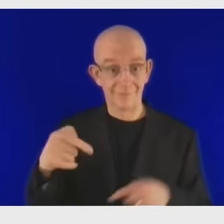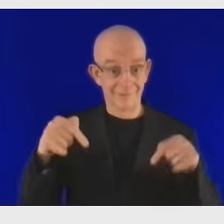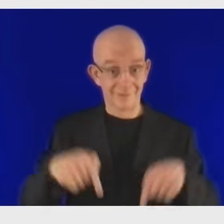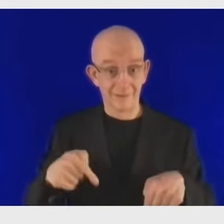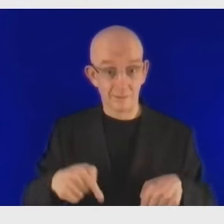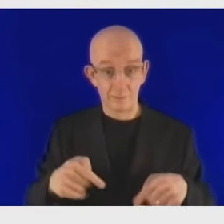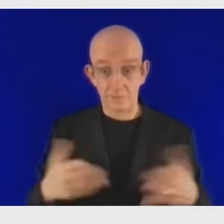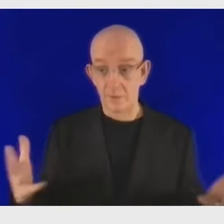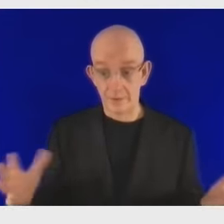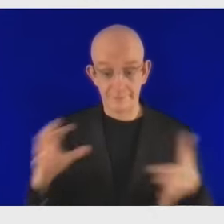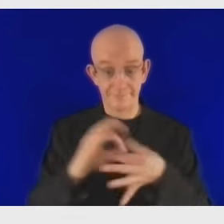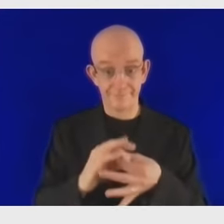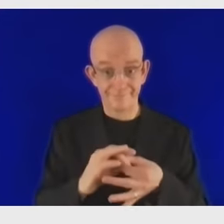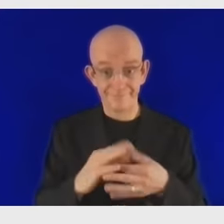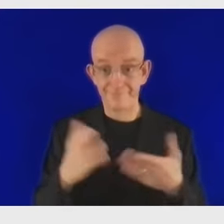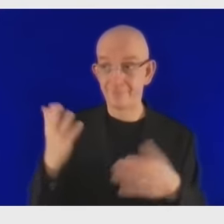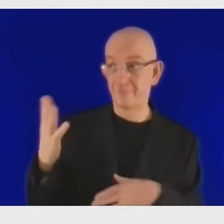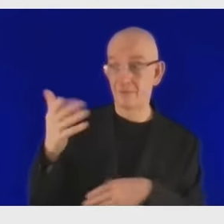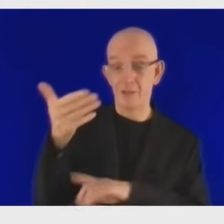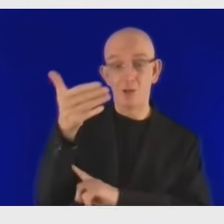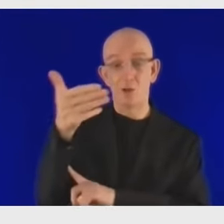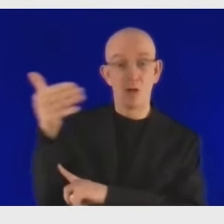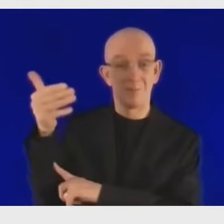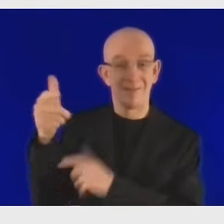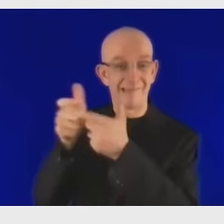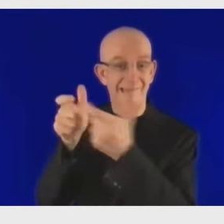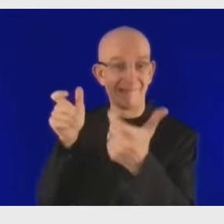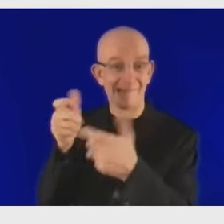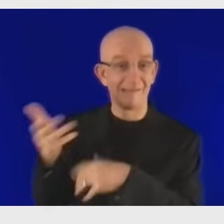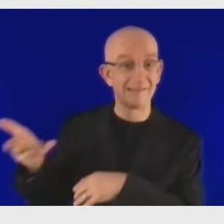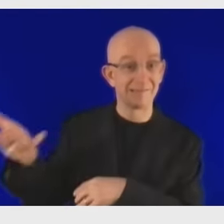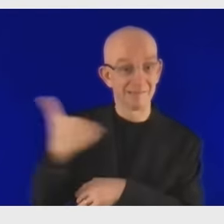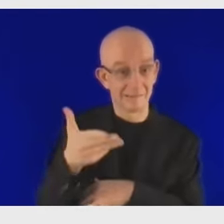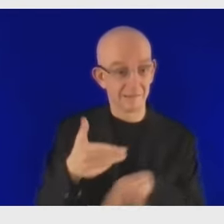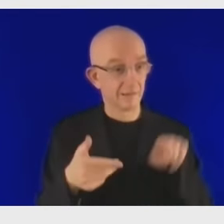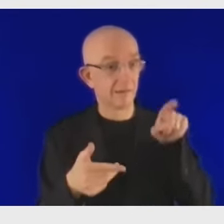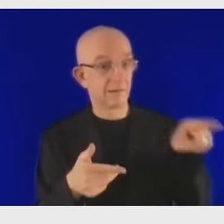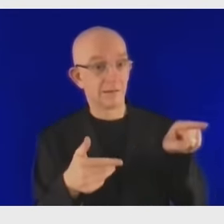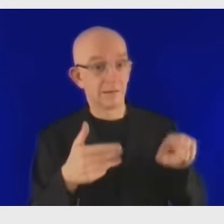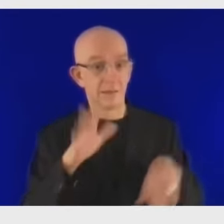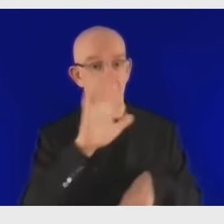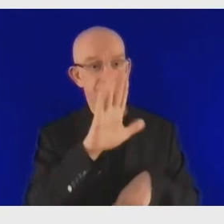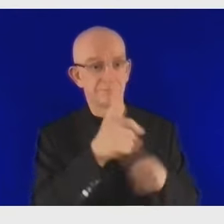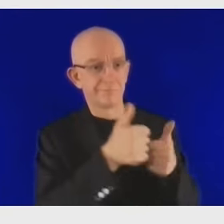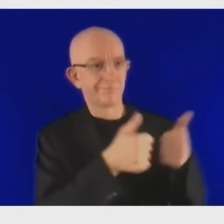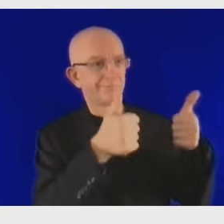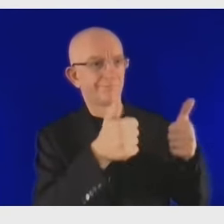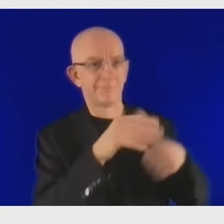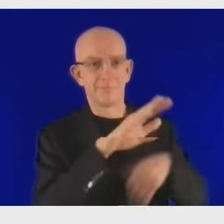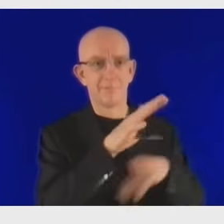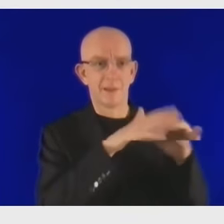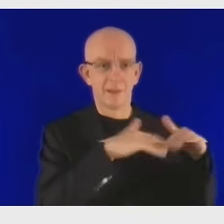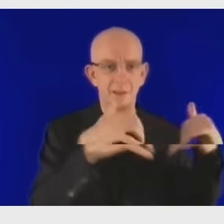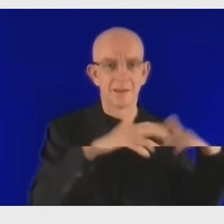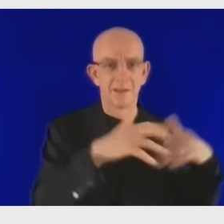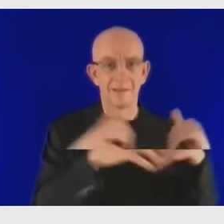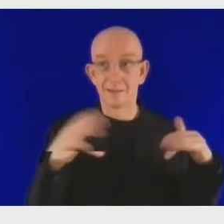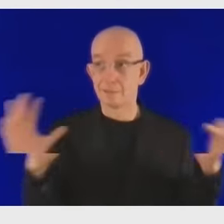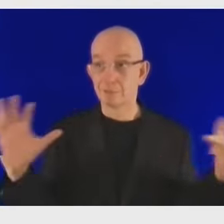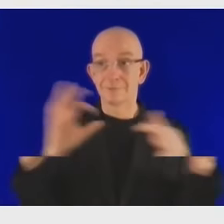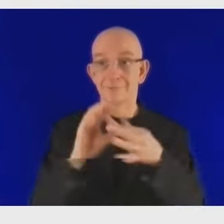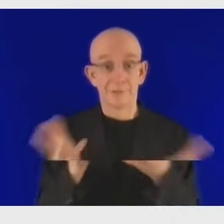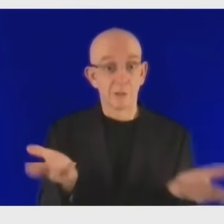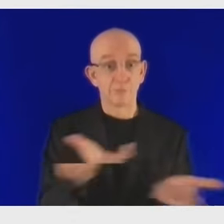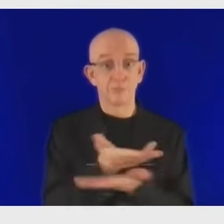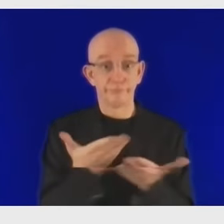be a unified fight. I wish to see more public-private partnerships explored and sustained in this fight